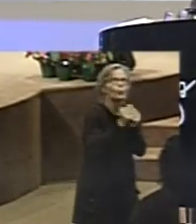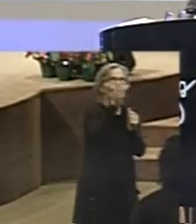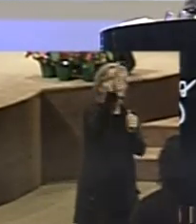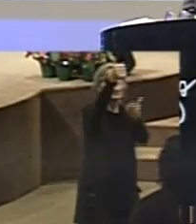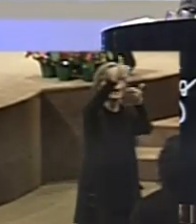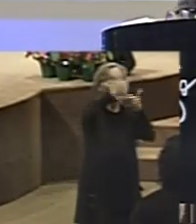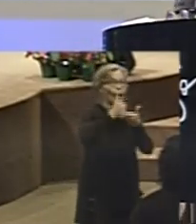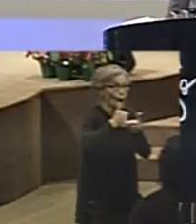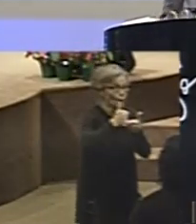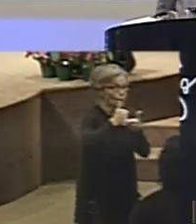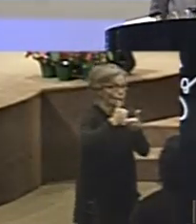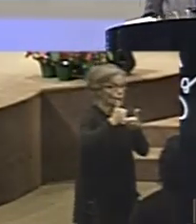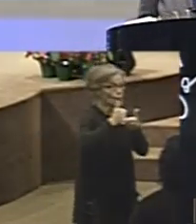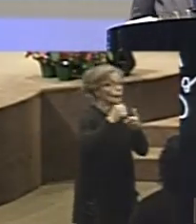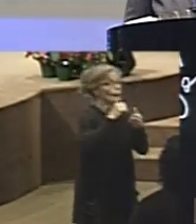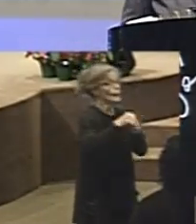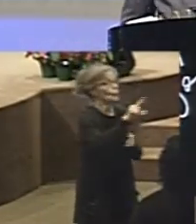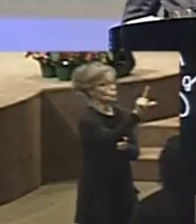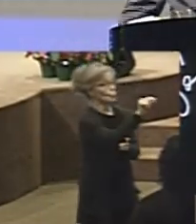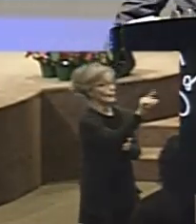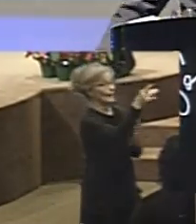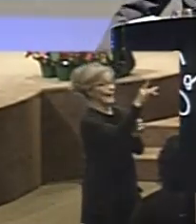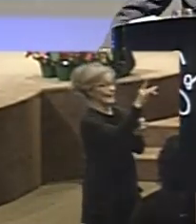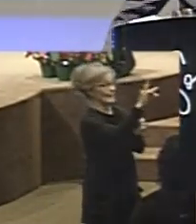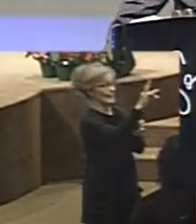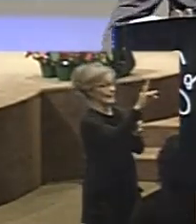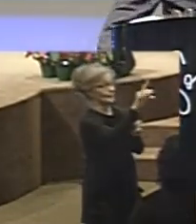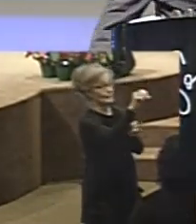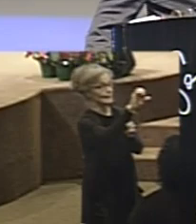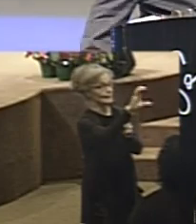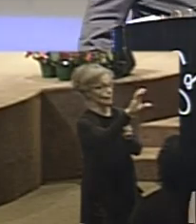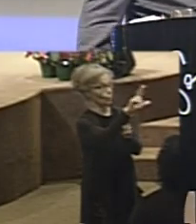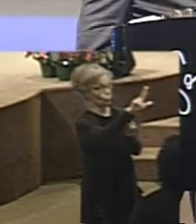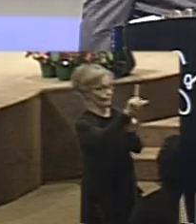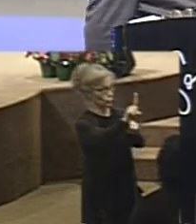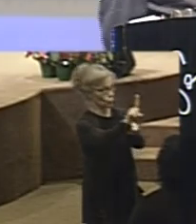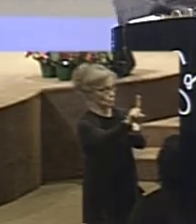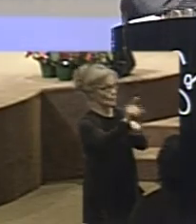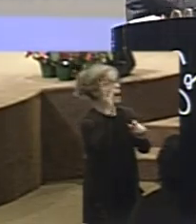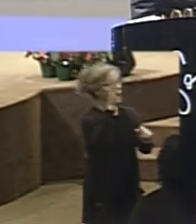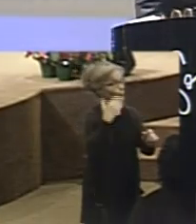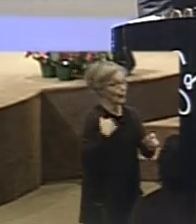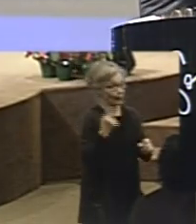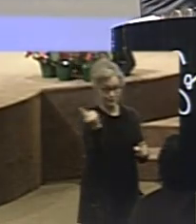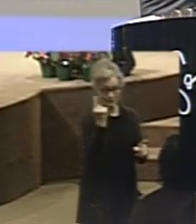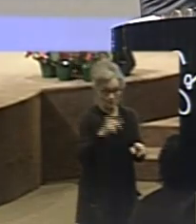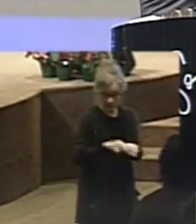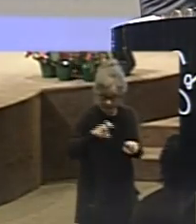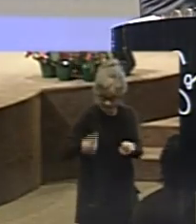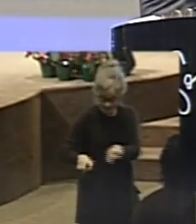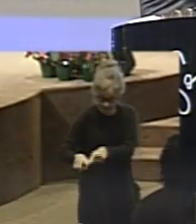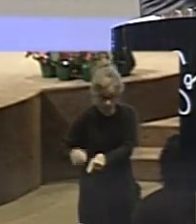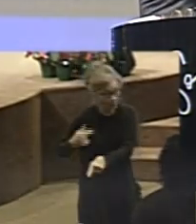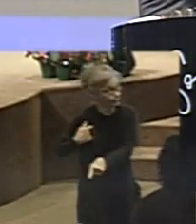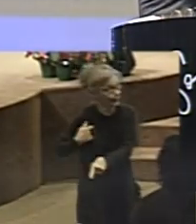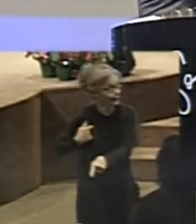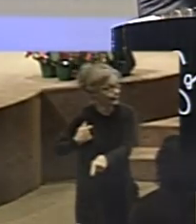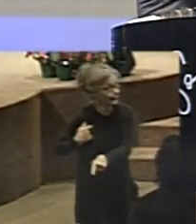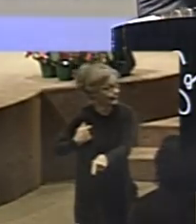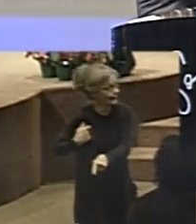place next year, if you tarry and delay your coming, I'm going to have somebody sitting here on this pew beside me that did not know you